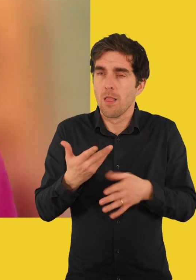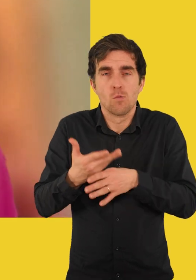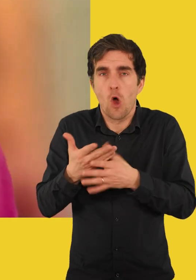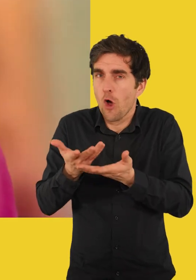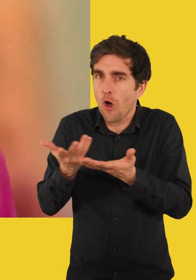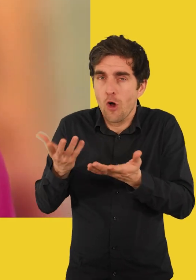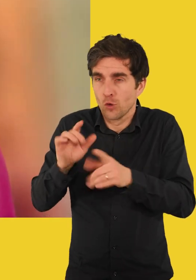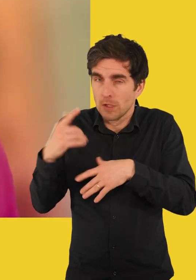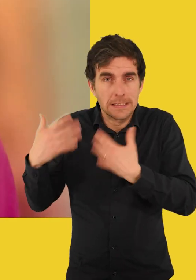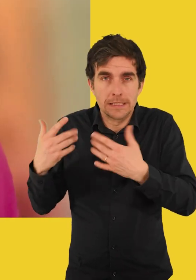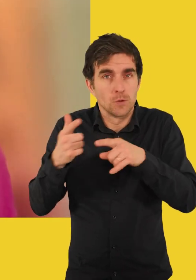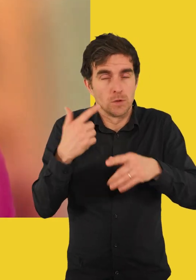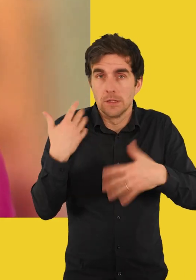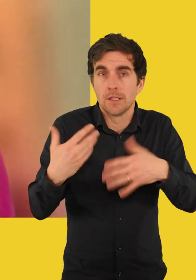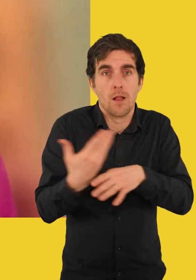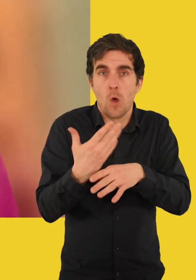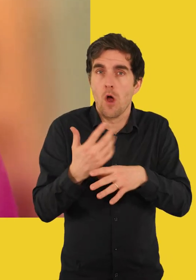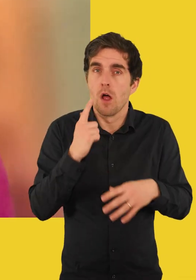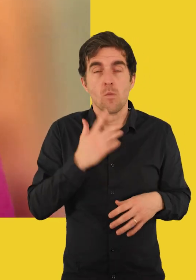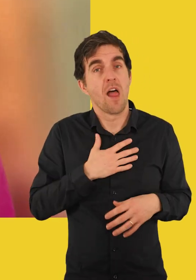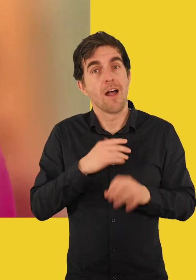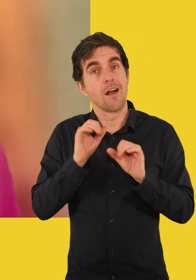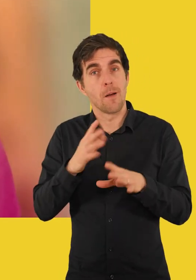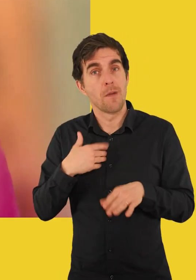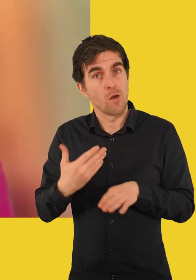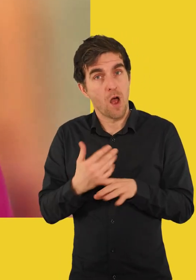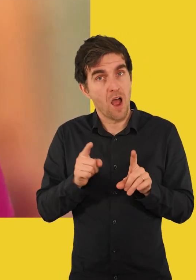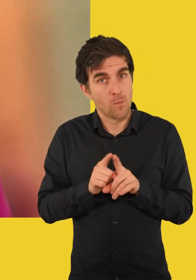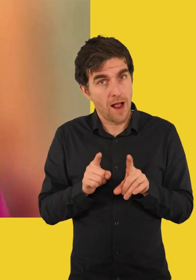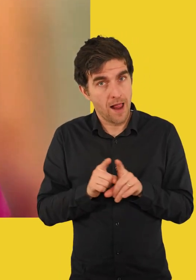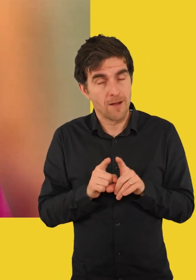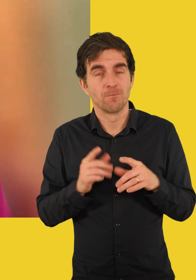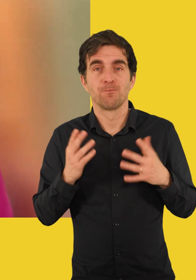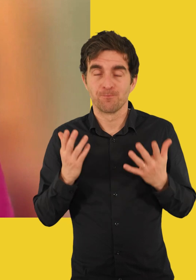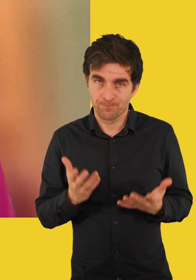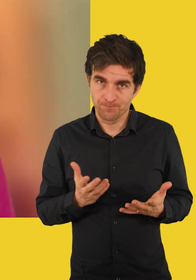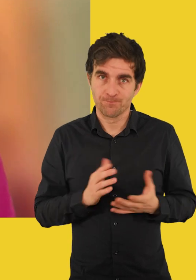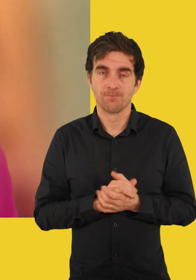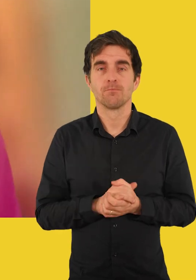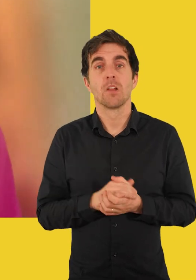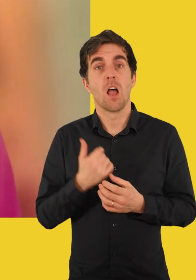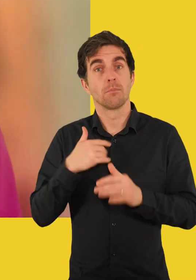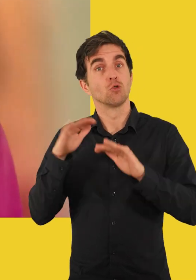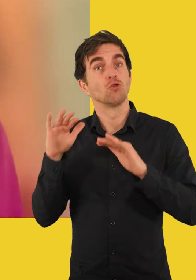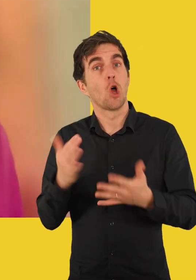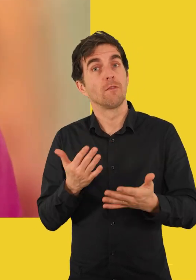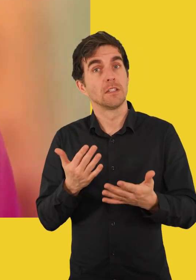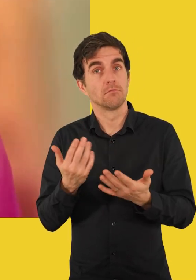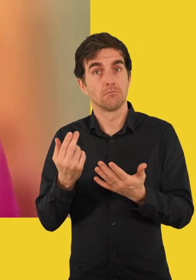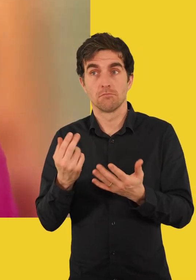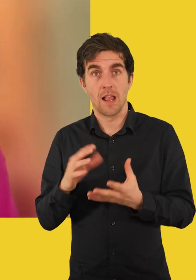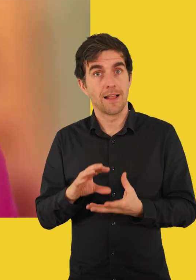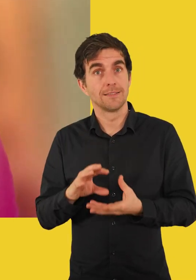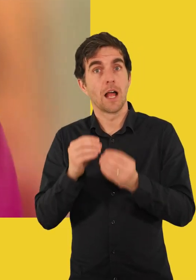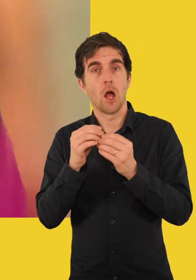such beautiful, work that they're doing. So I would like to share my work as well. So I'm a service designer, and my